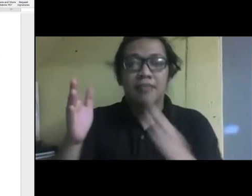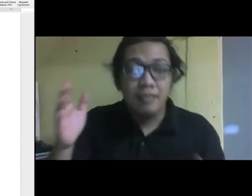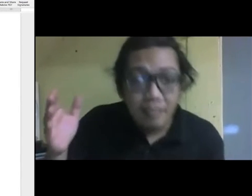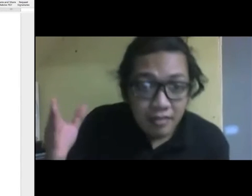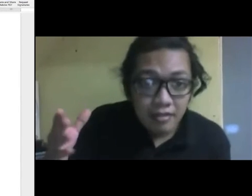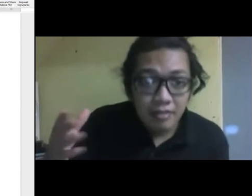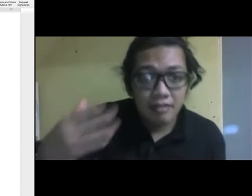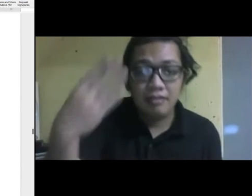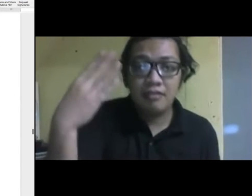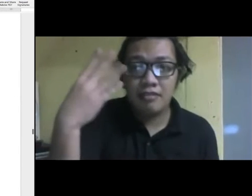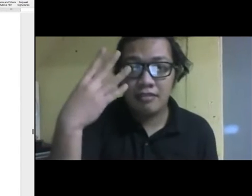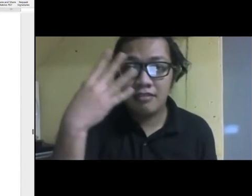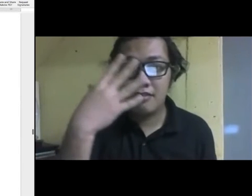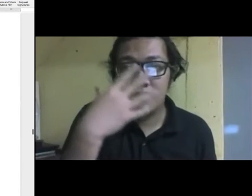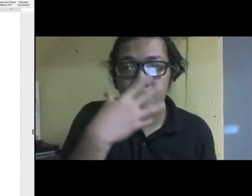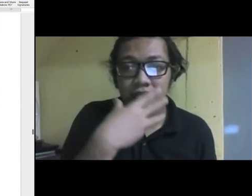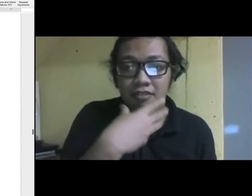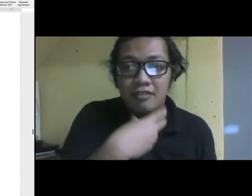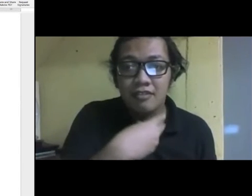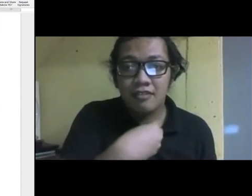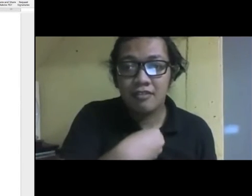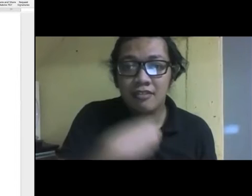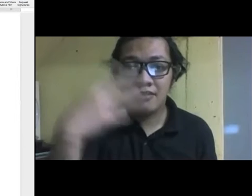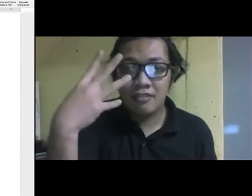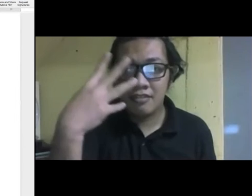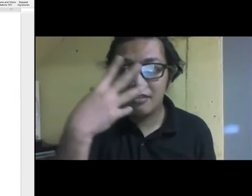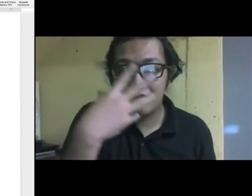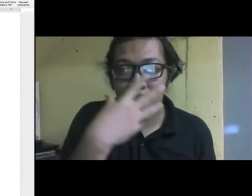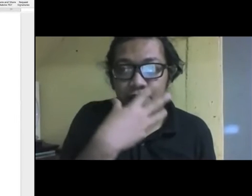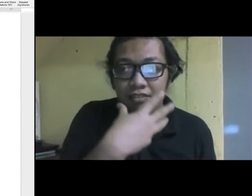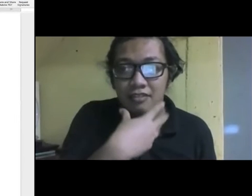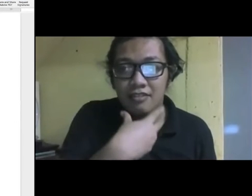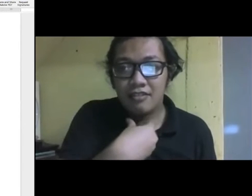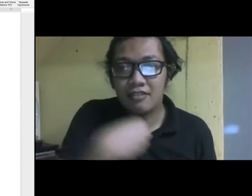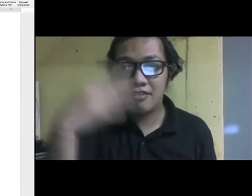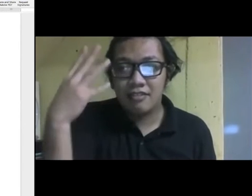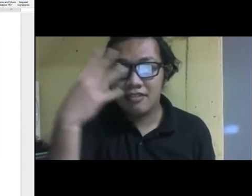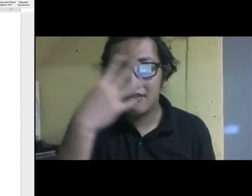So we've got cheap. And the next we have is pretty.